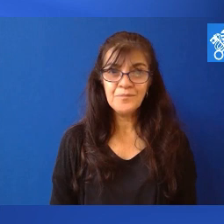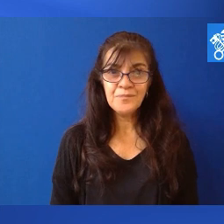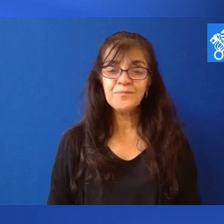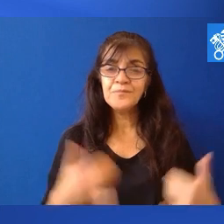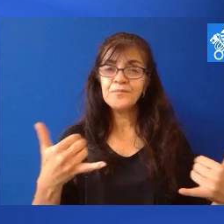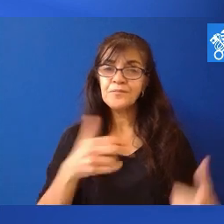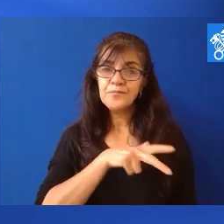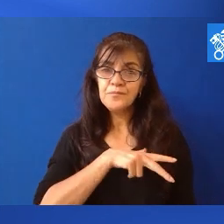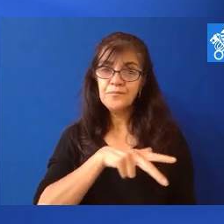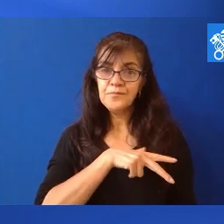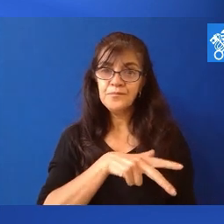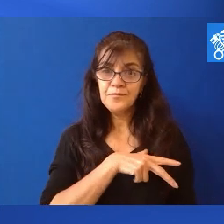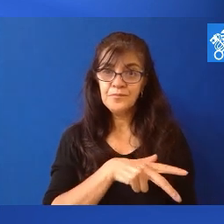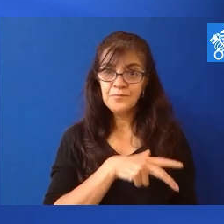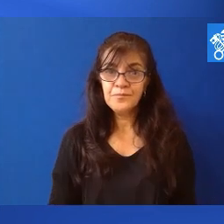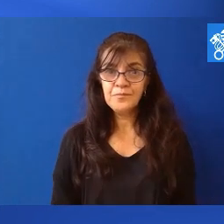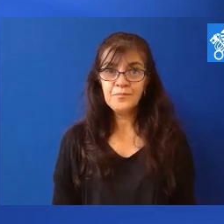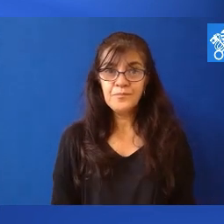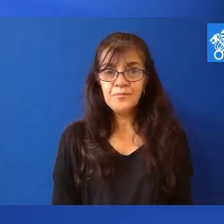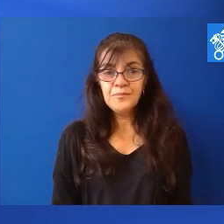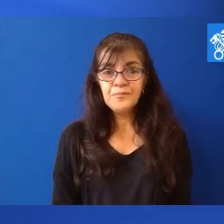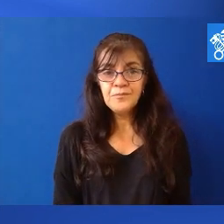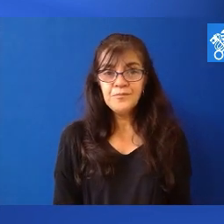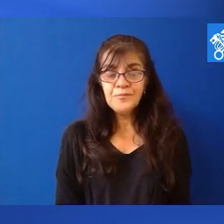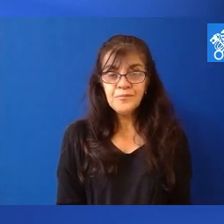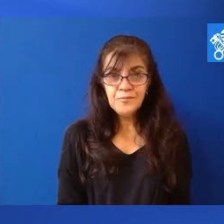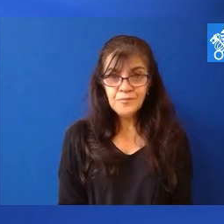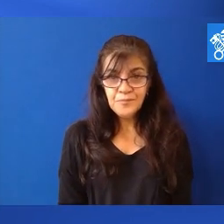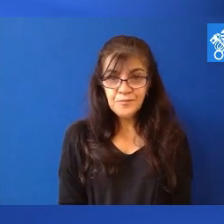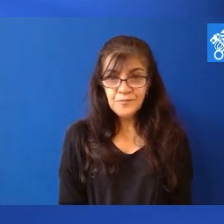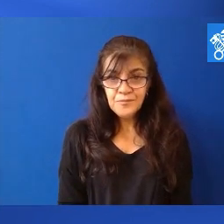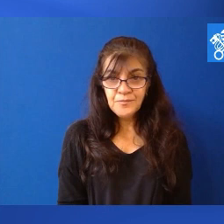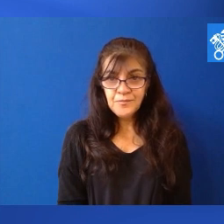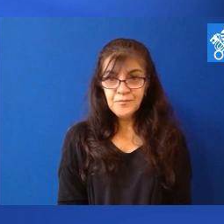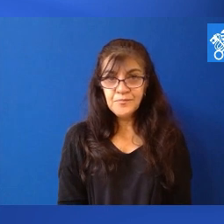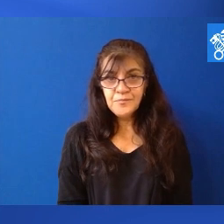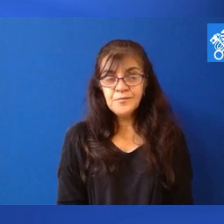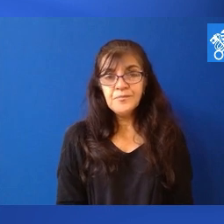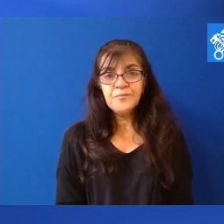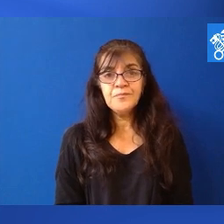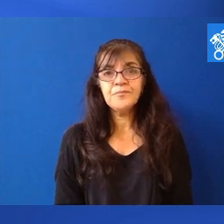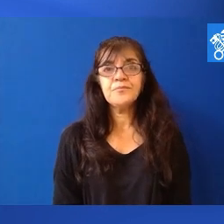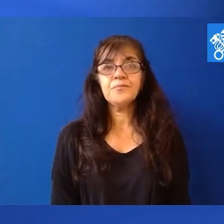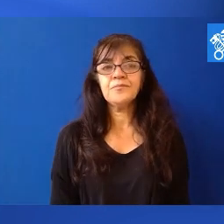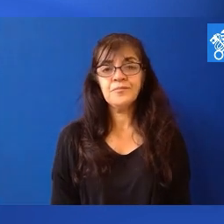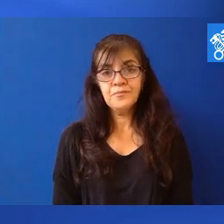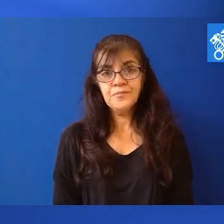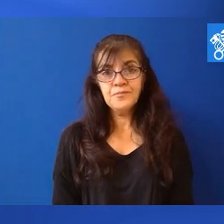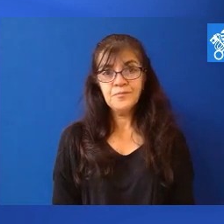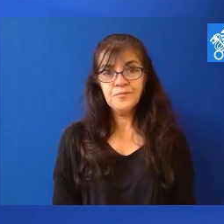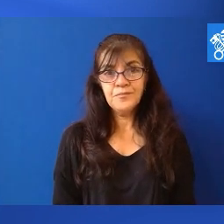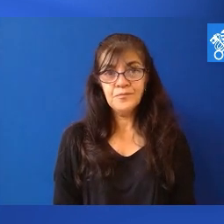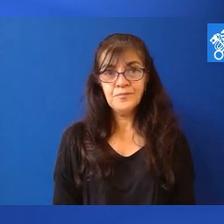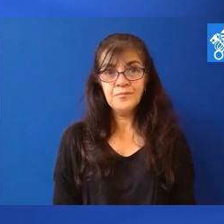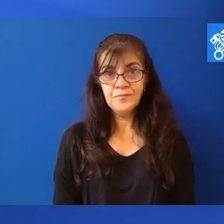Santo Padre, os fiéis de língua portuguesa desejam testemunhar-lhe filial